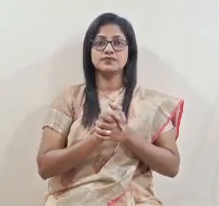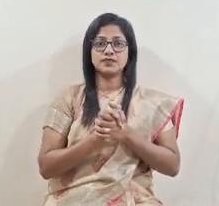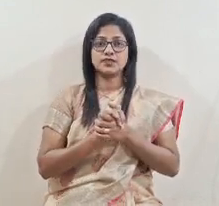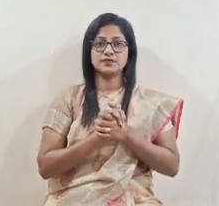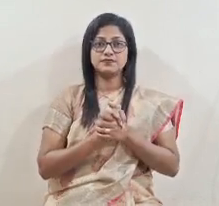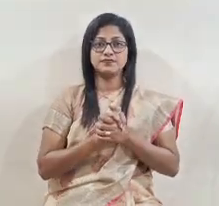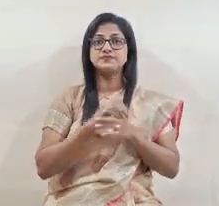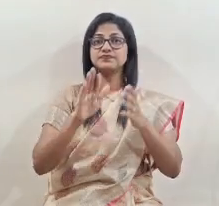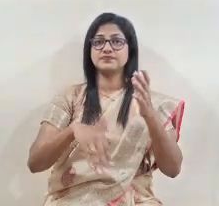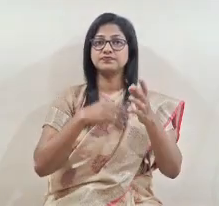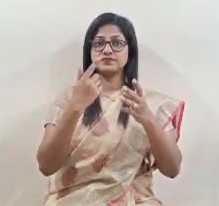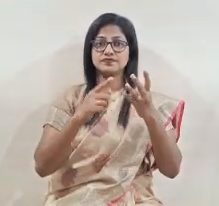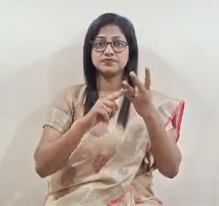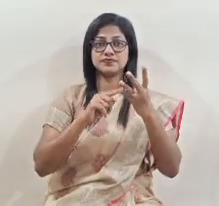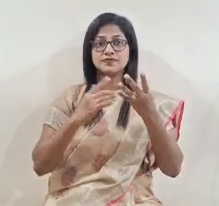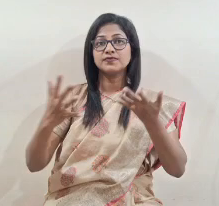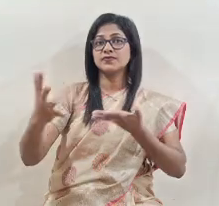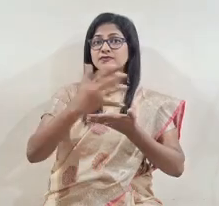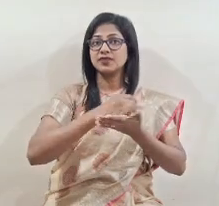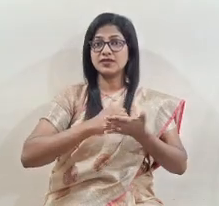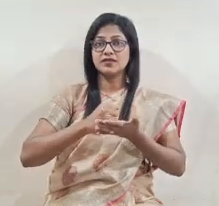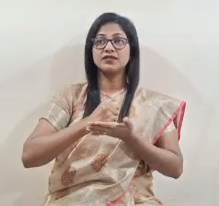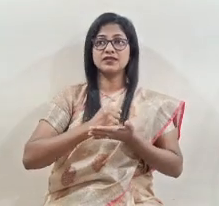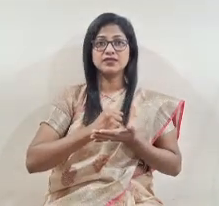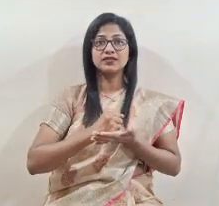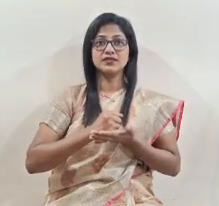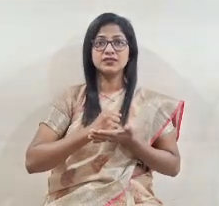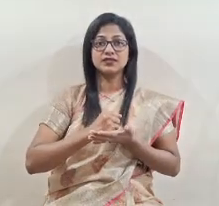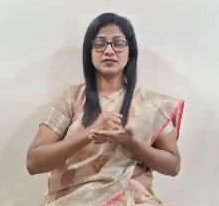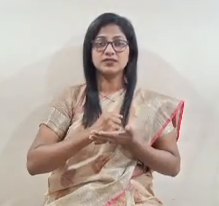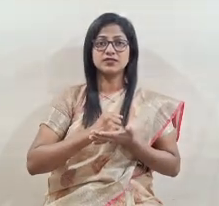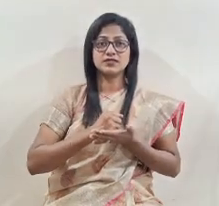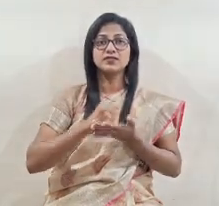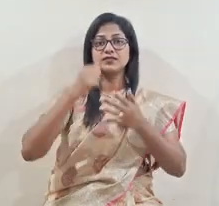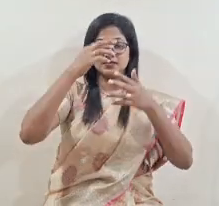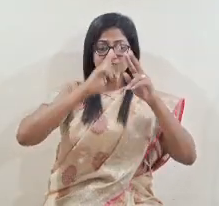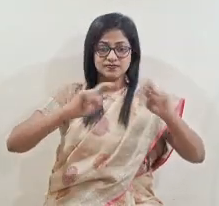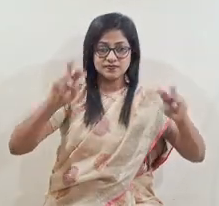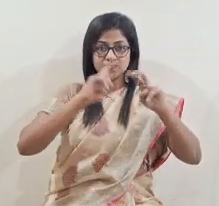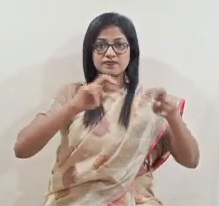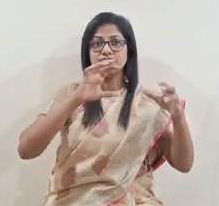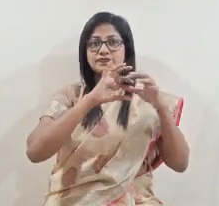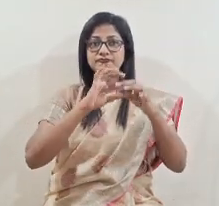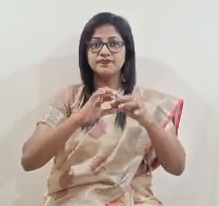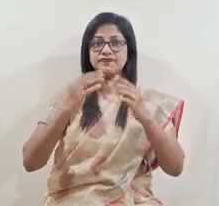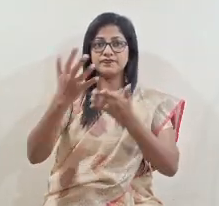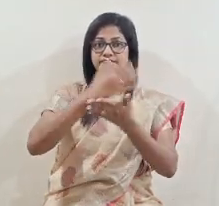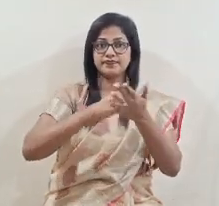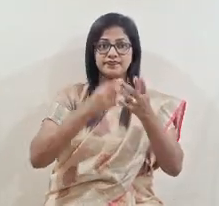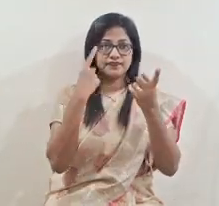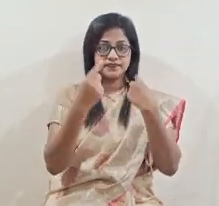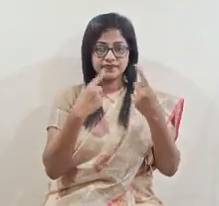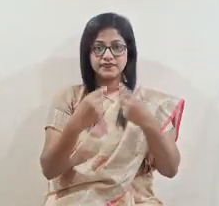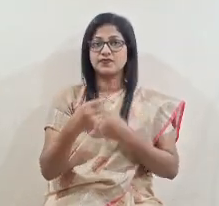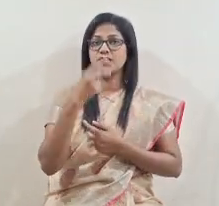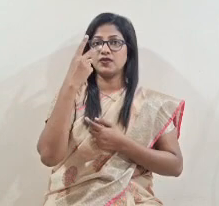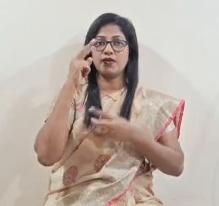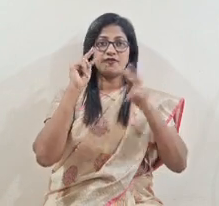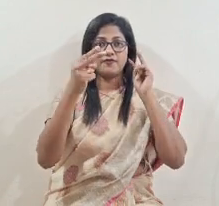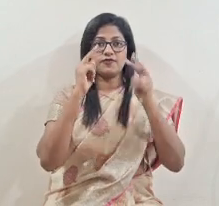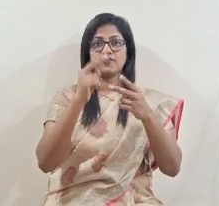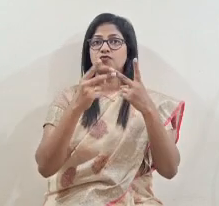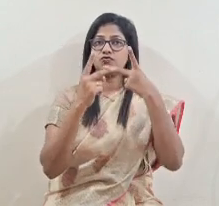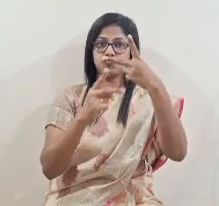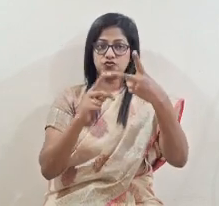discussed. The collected survey will then further lead us to the data analysis for the two based on the